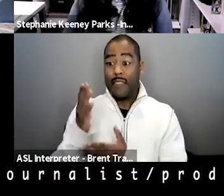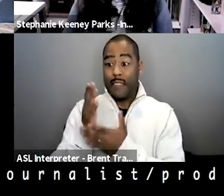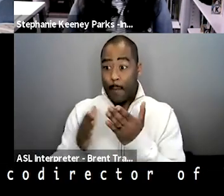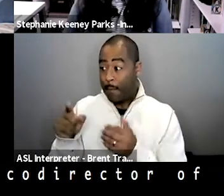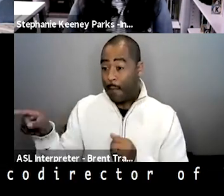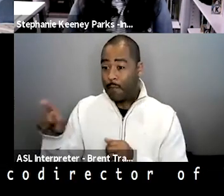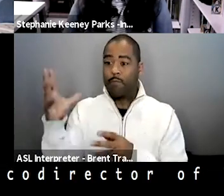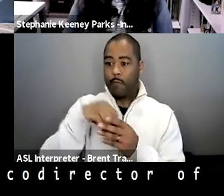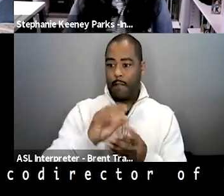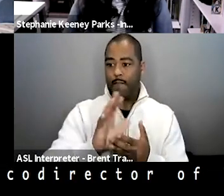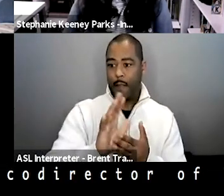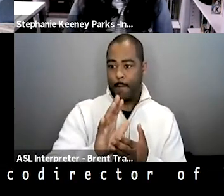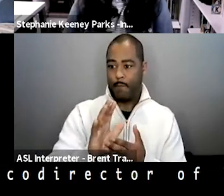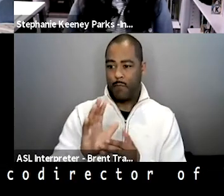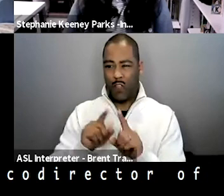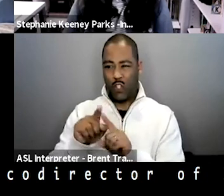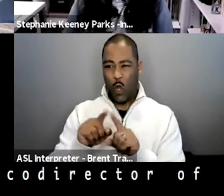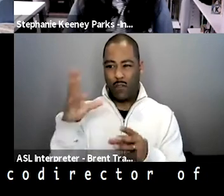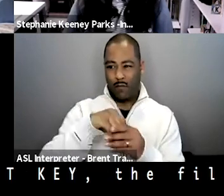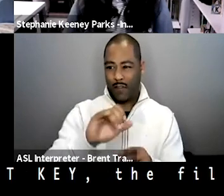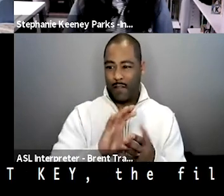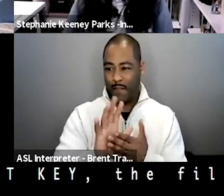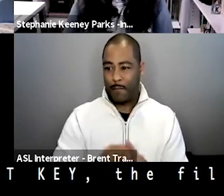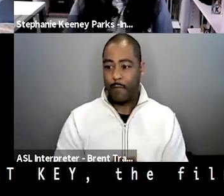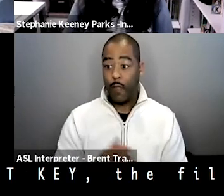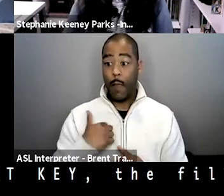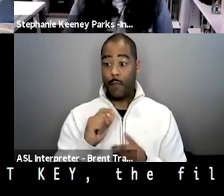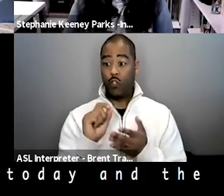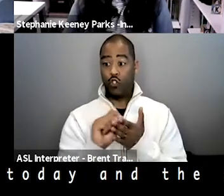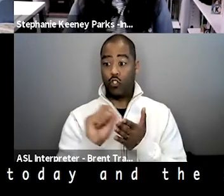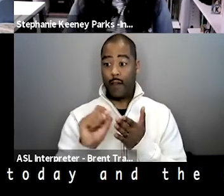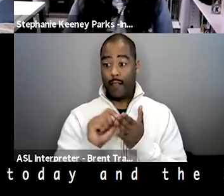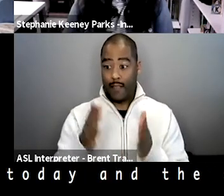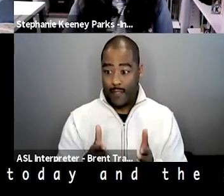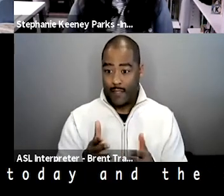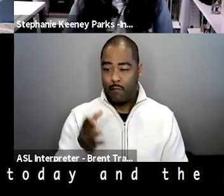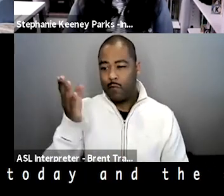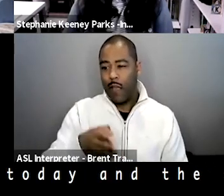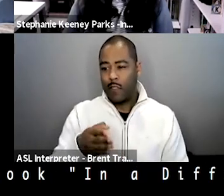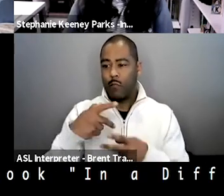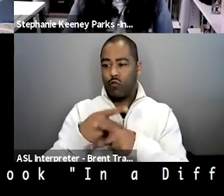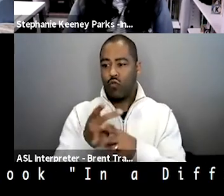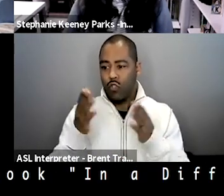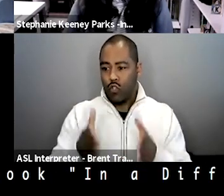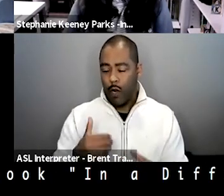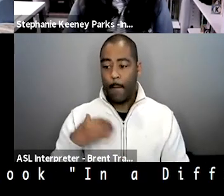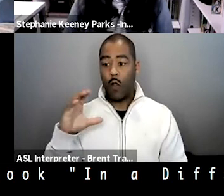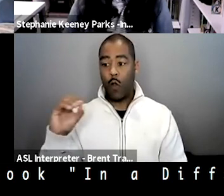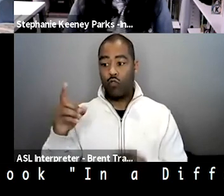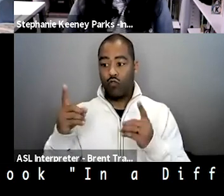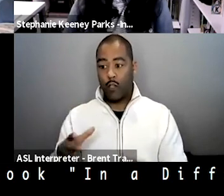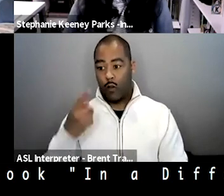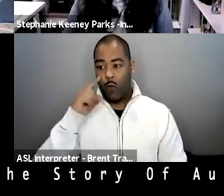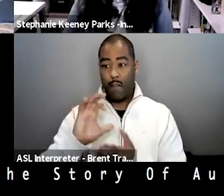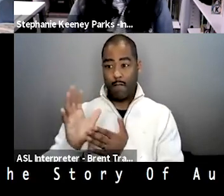of our film. I am a journalist slash producer, and I'm the co-director of In a Different Key, the